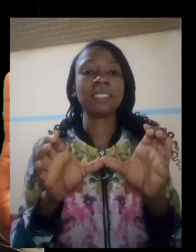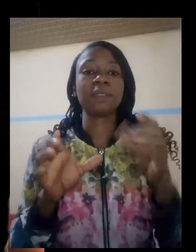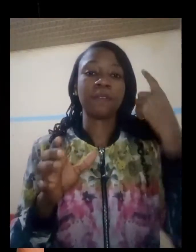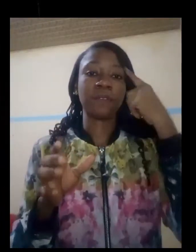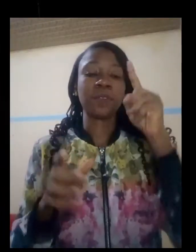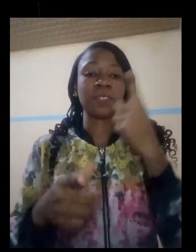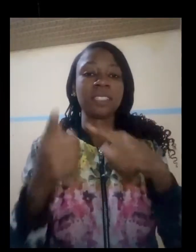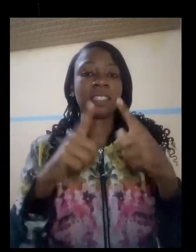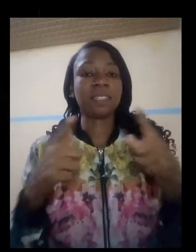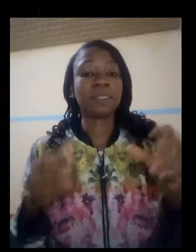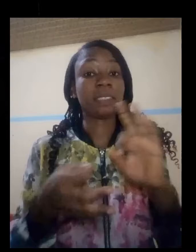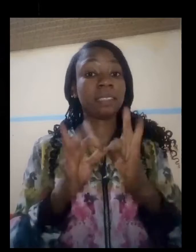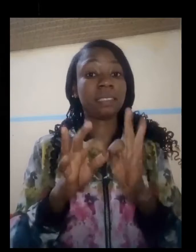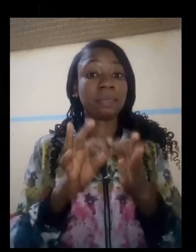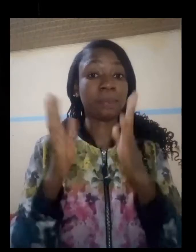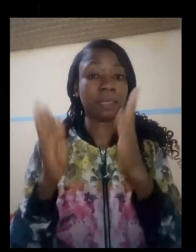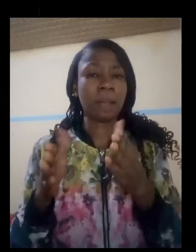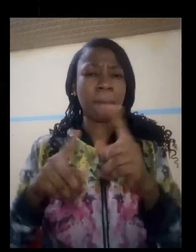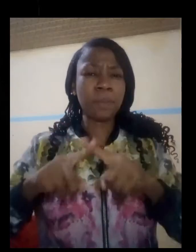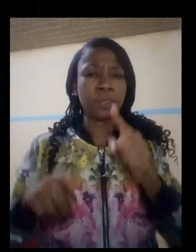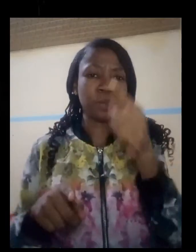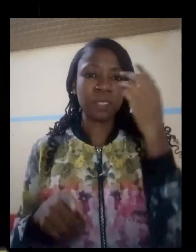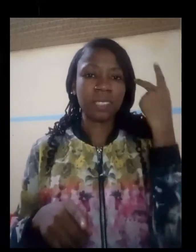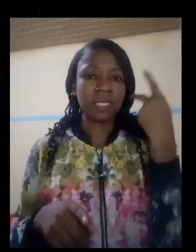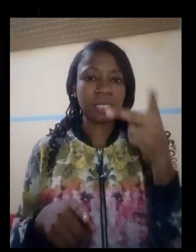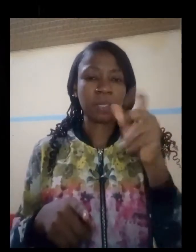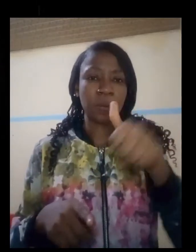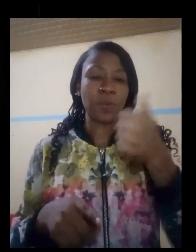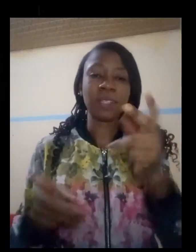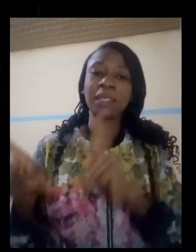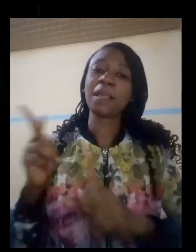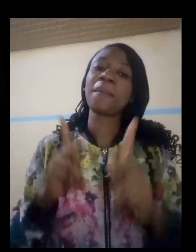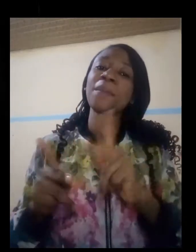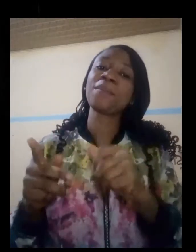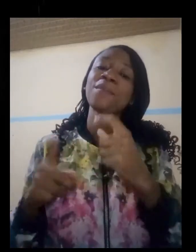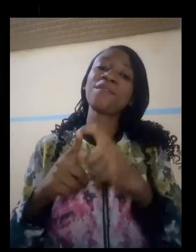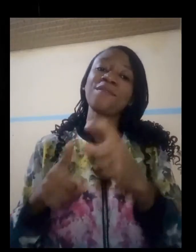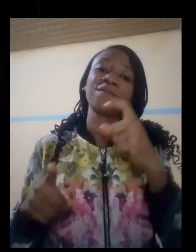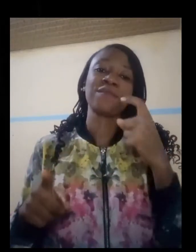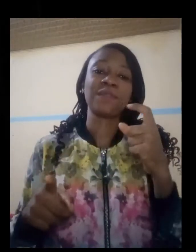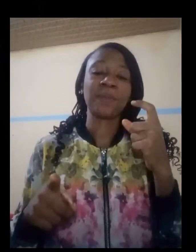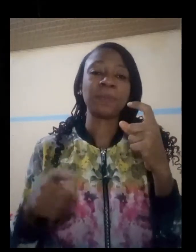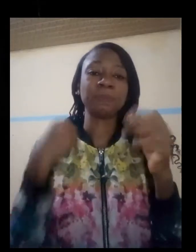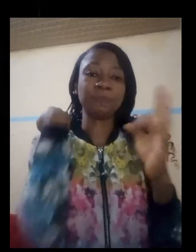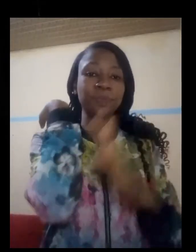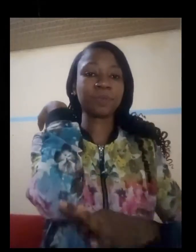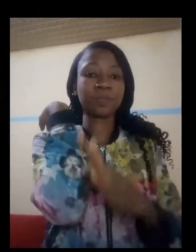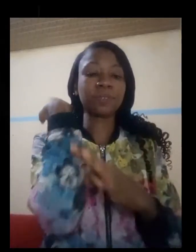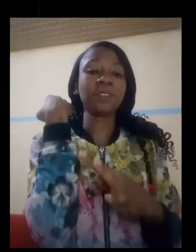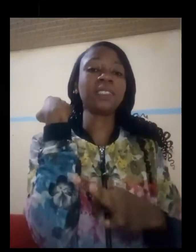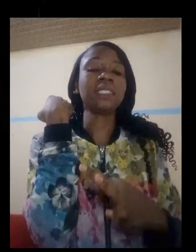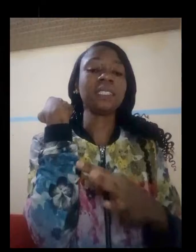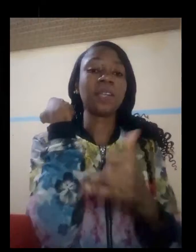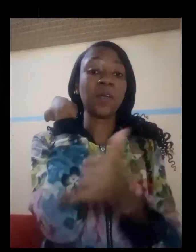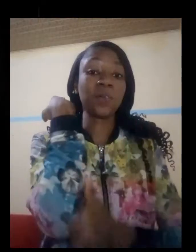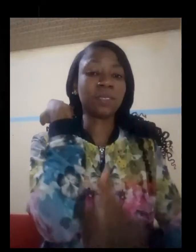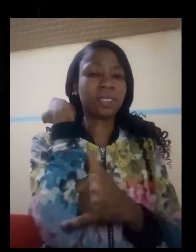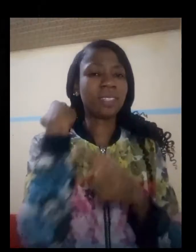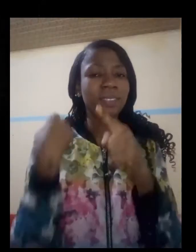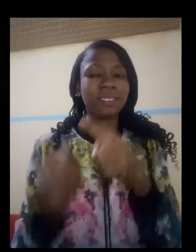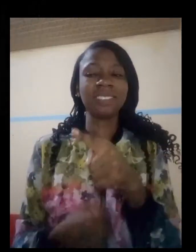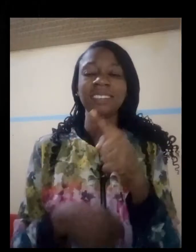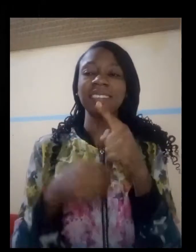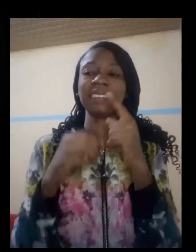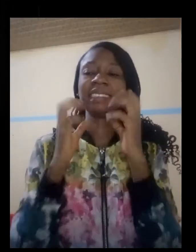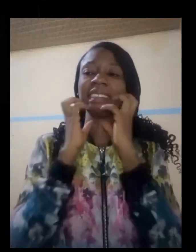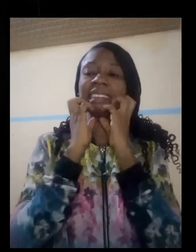from the Western world, you admire them that they are doing well vis-a-vis